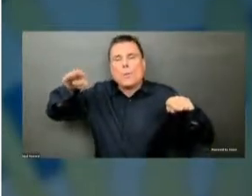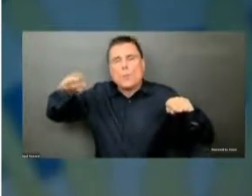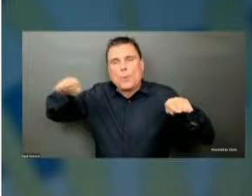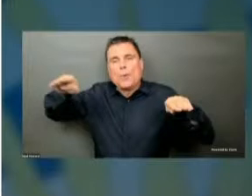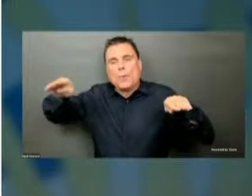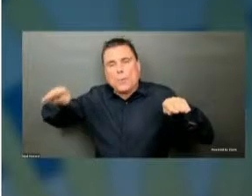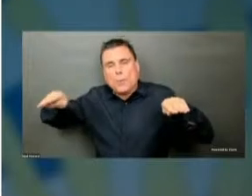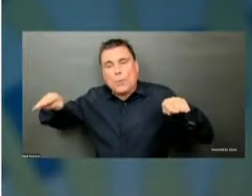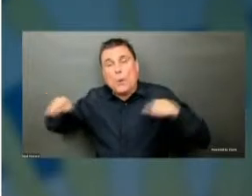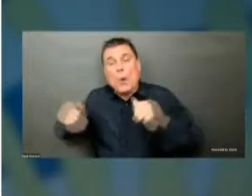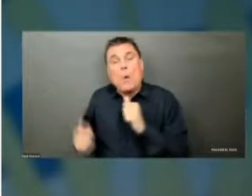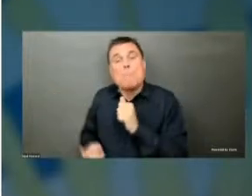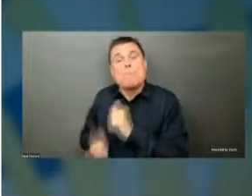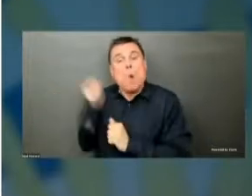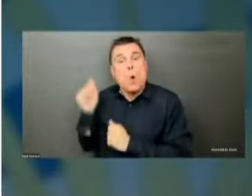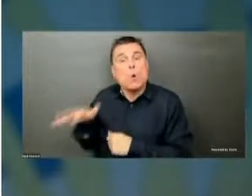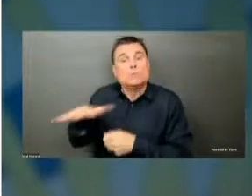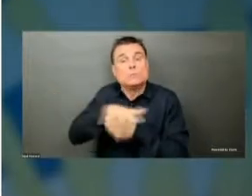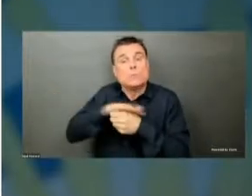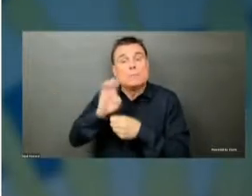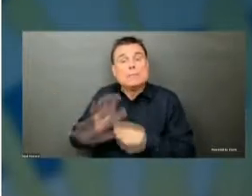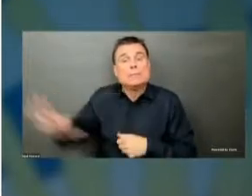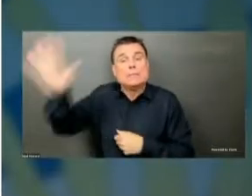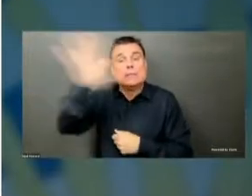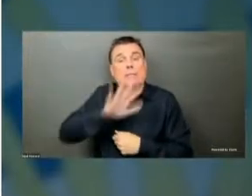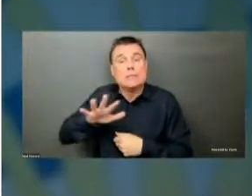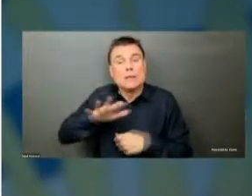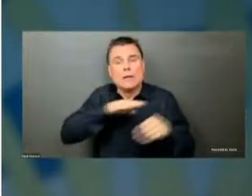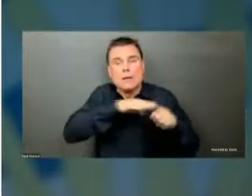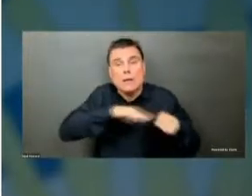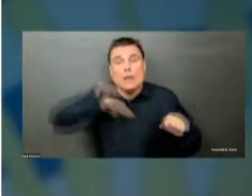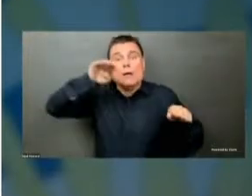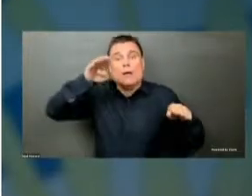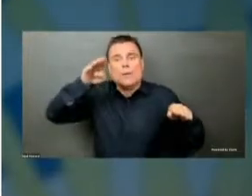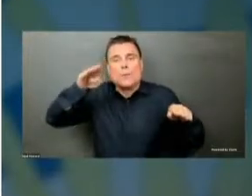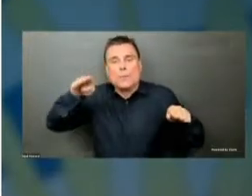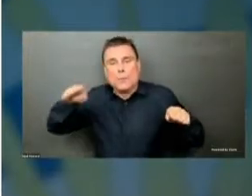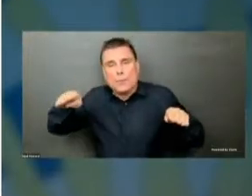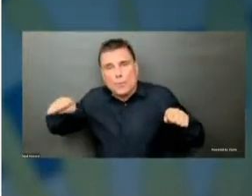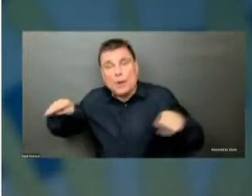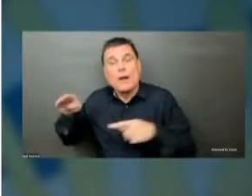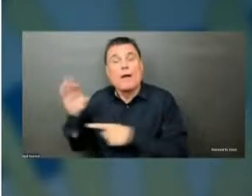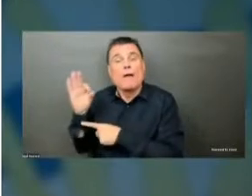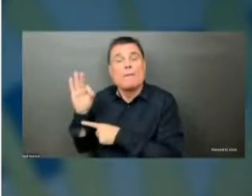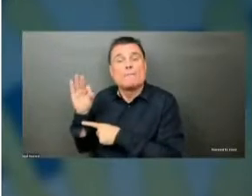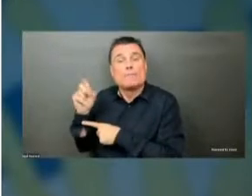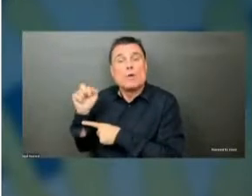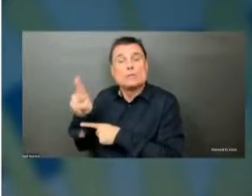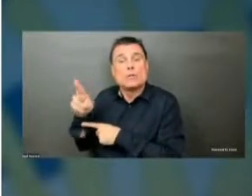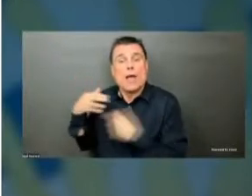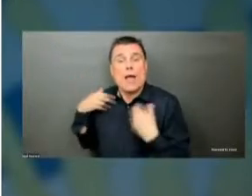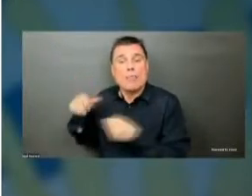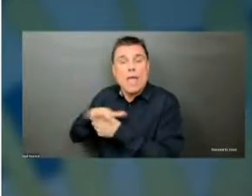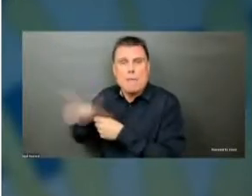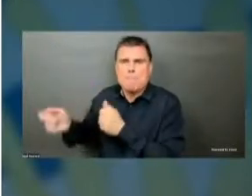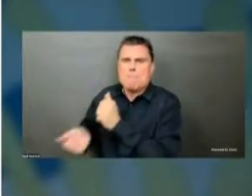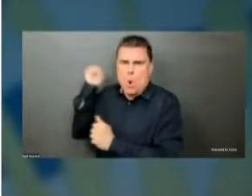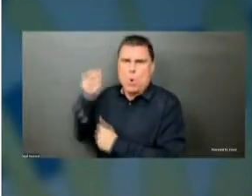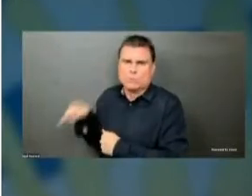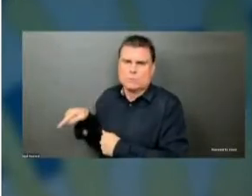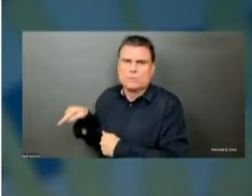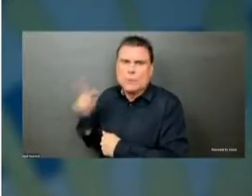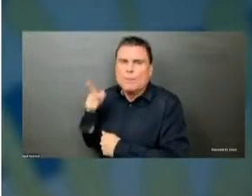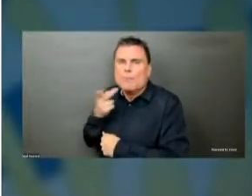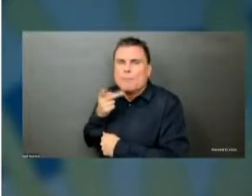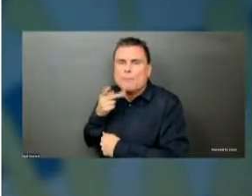region, but what we've seen more recently is a steady decreasing in Fraser Health, which is really great